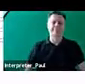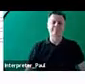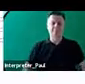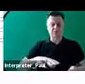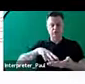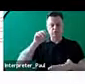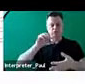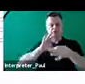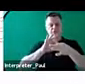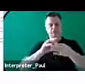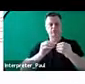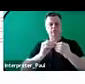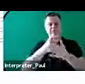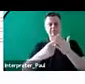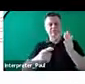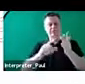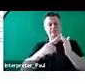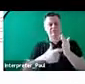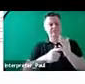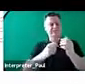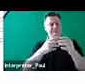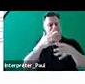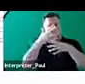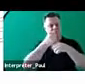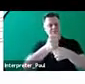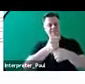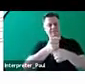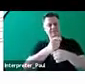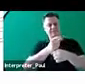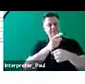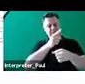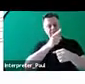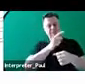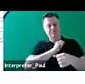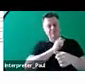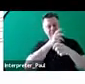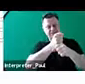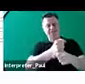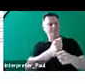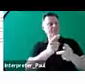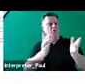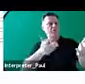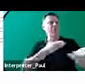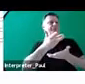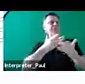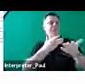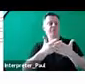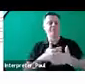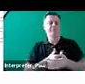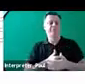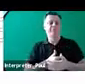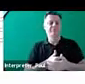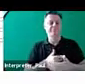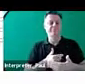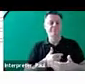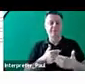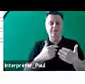has with their disability officer is such a trusted relationship. And they're going to talk to you about these things, whereas they don't necessarily know